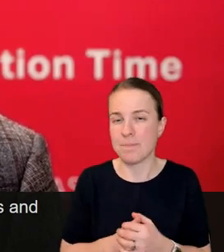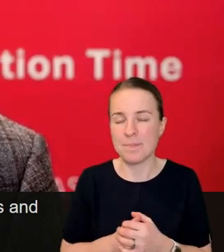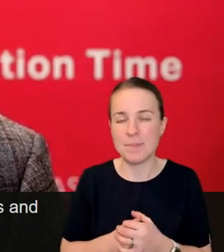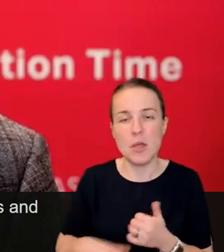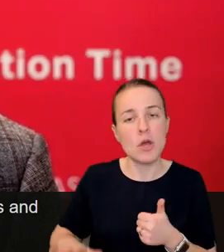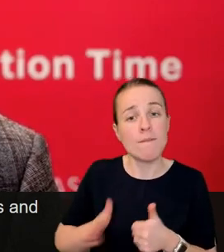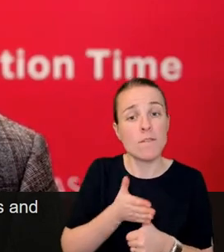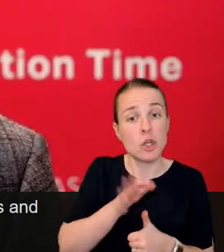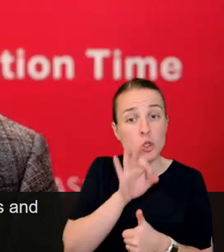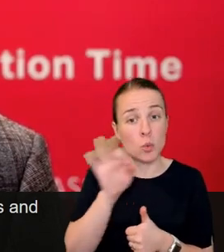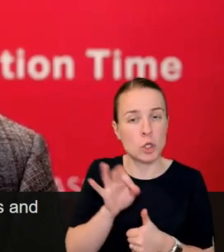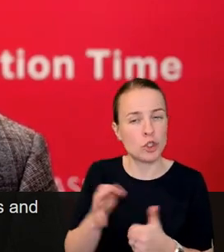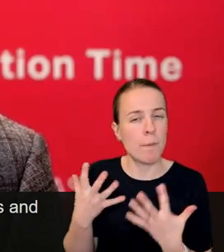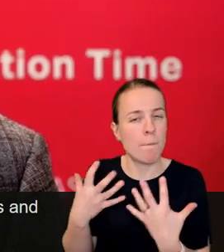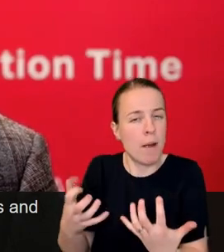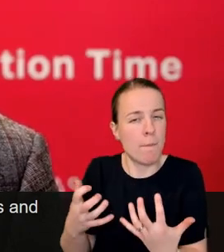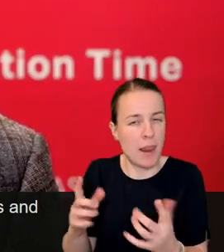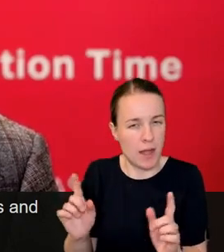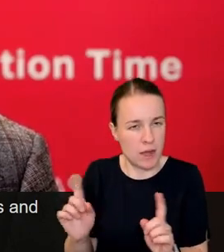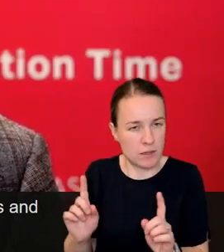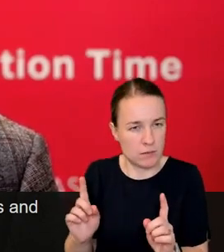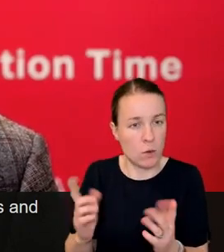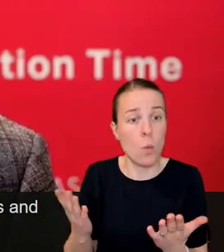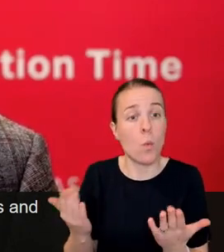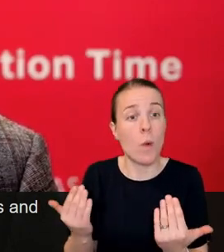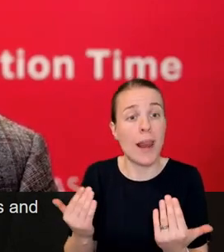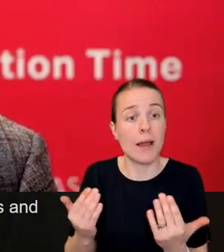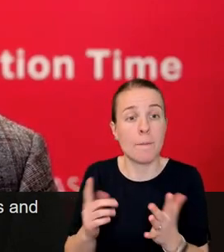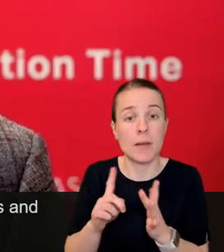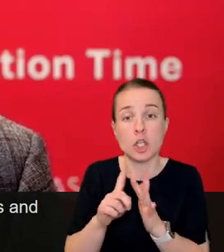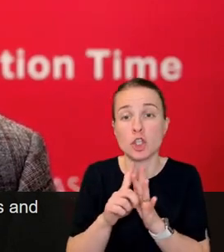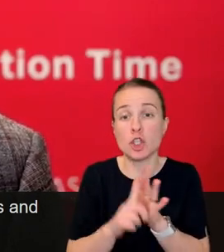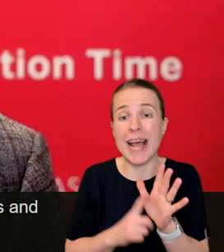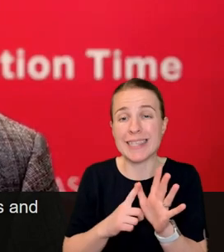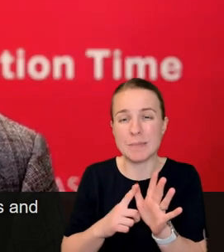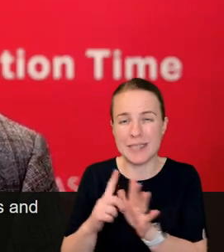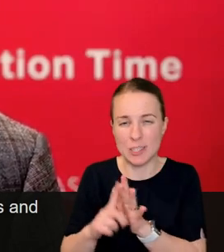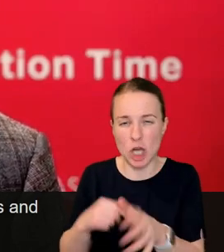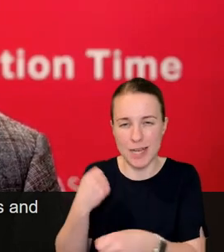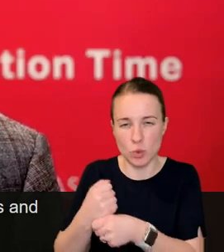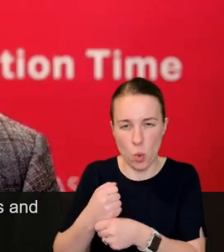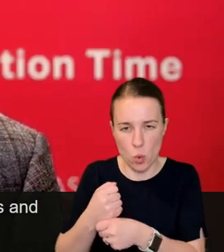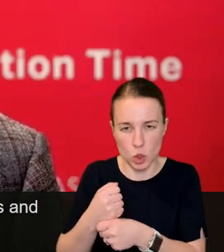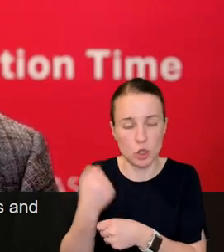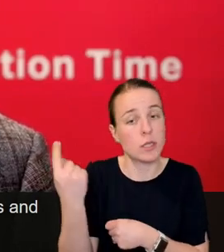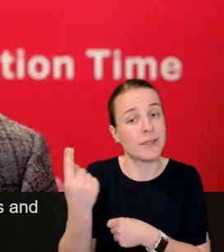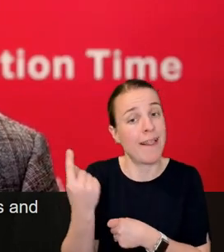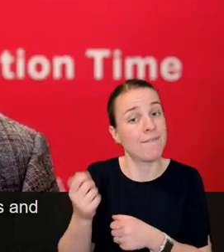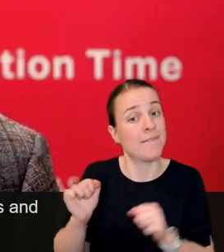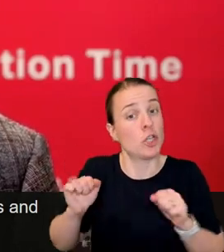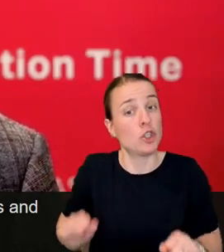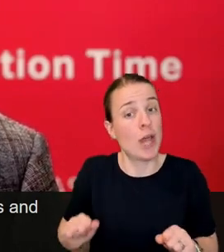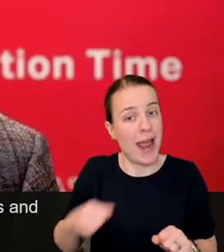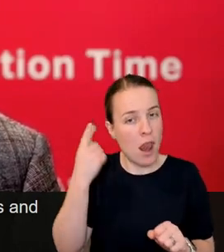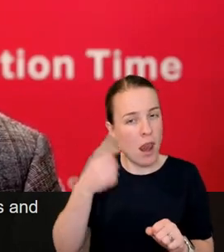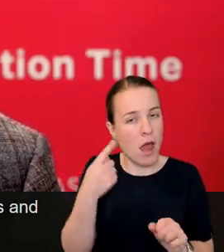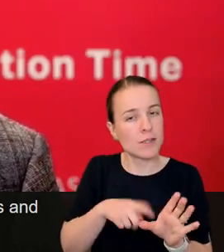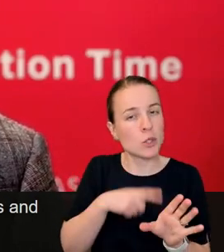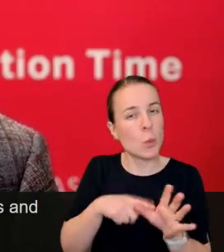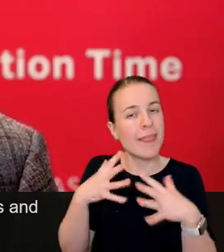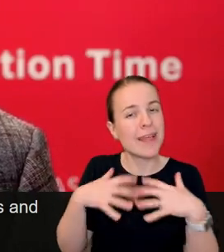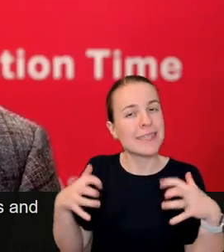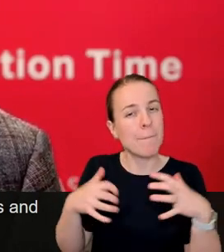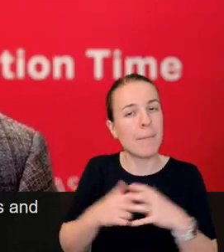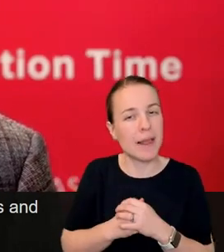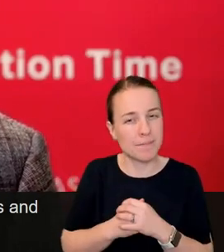the public, I'd like to welcome Jasmine Ajayda George, who's the chair of the London Youth Assembly, a